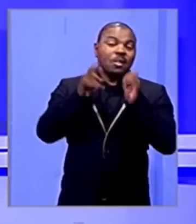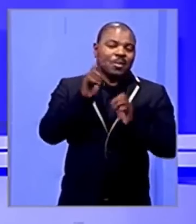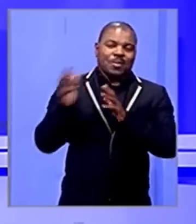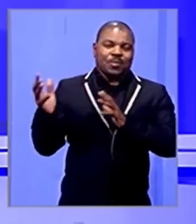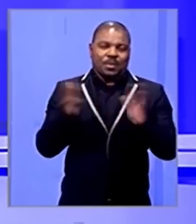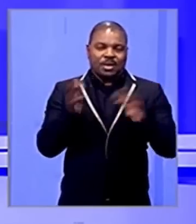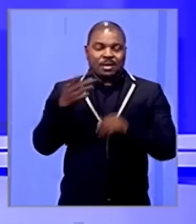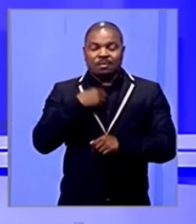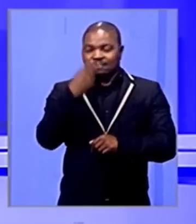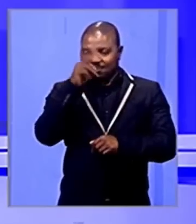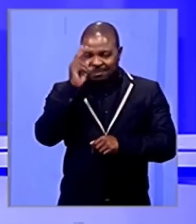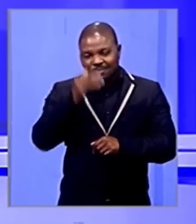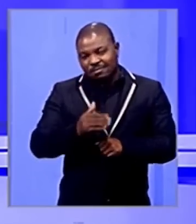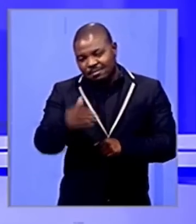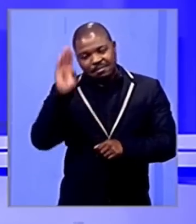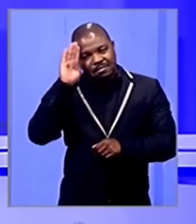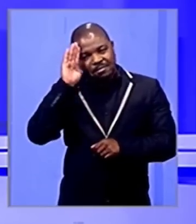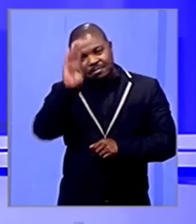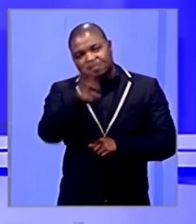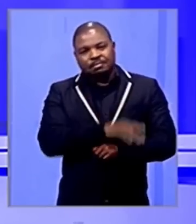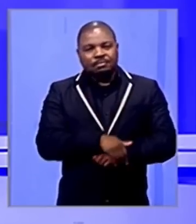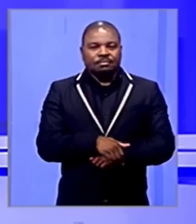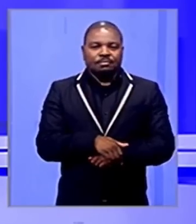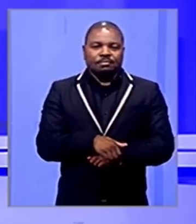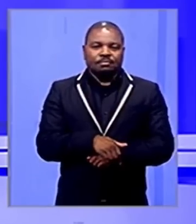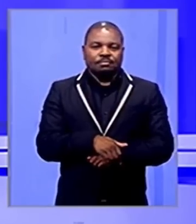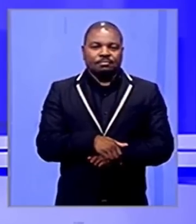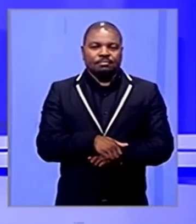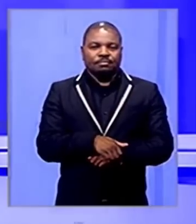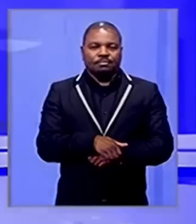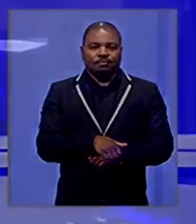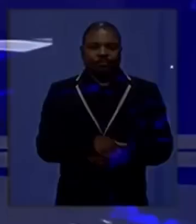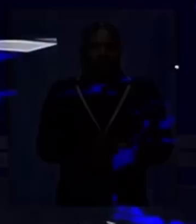a bosa ftlar kopana gape mo nakong e tlang sala sentle.